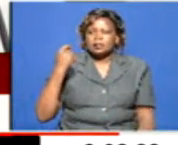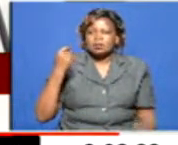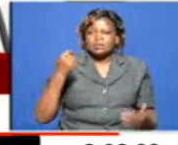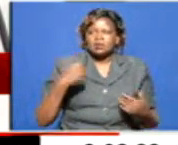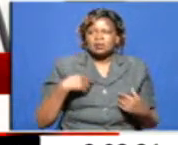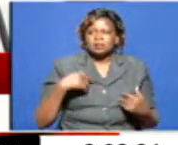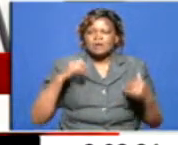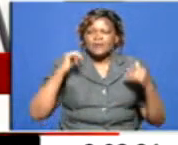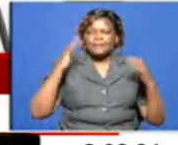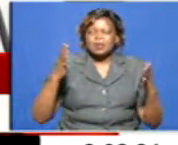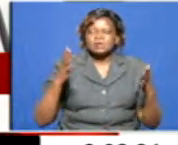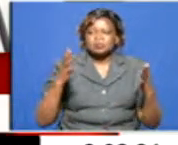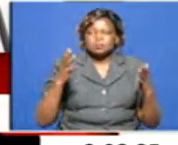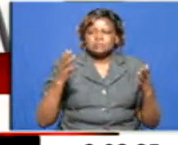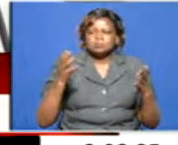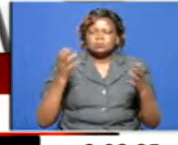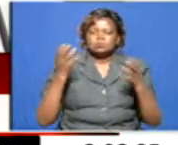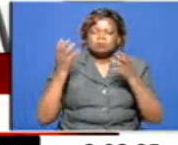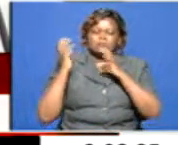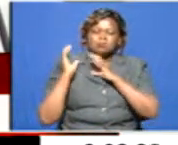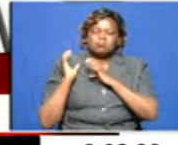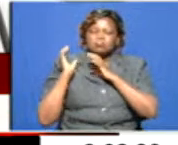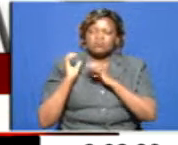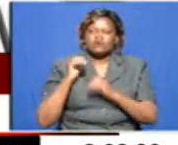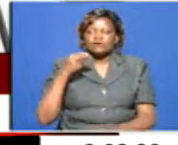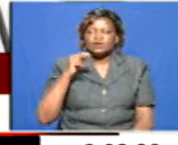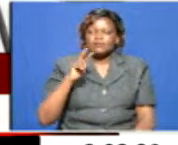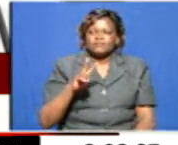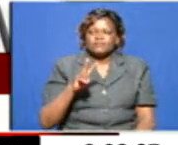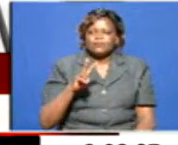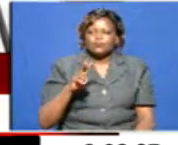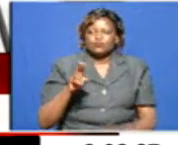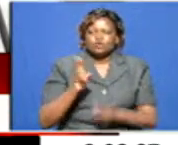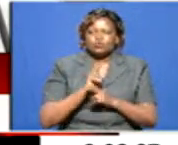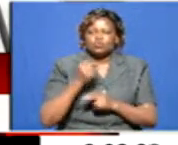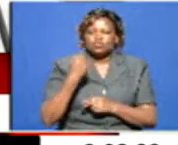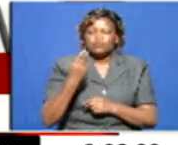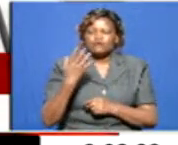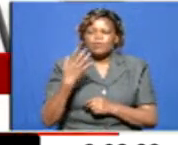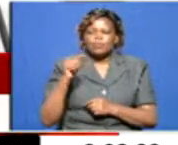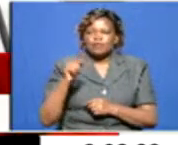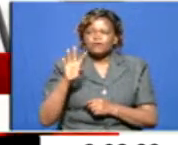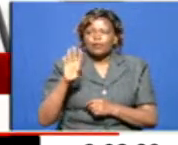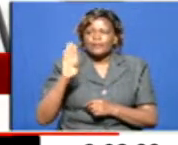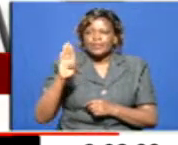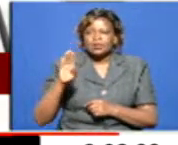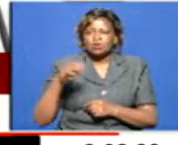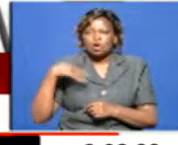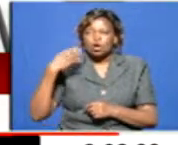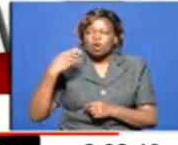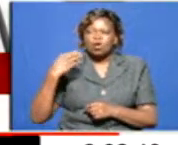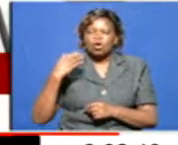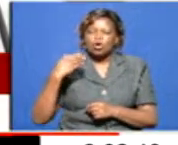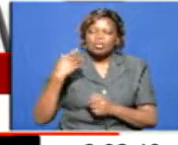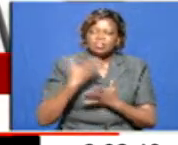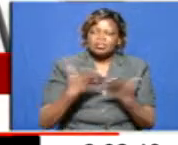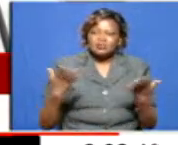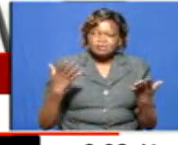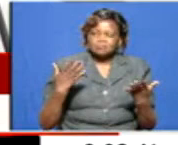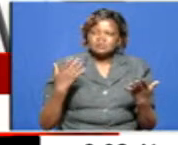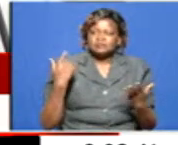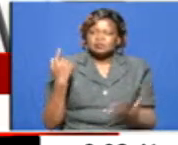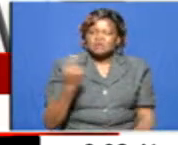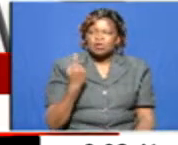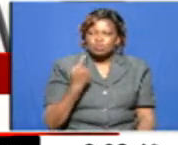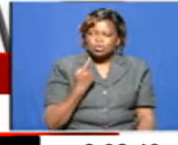HIV. We spend around 25.4 billion Kenya shillings on commodities alone. This